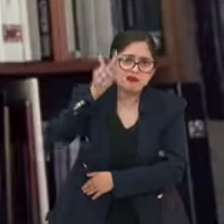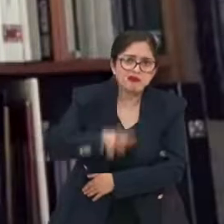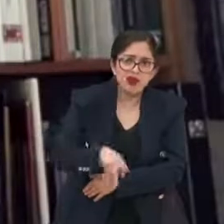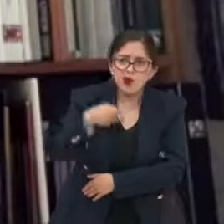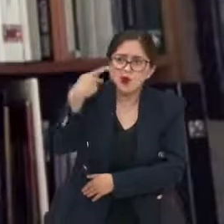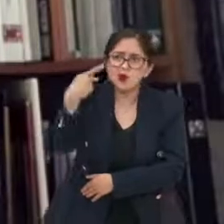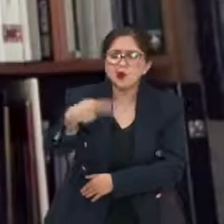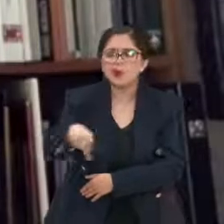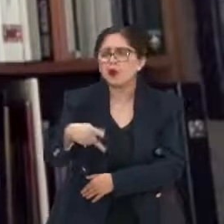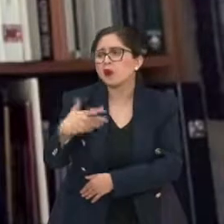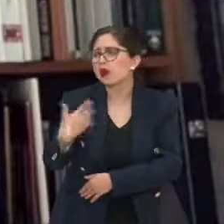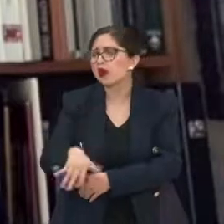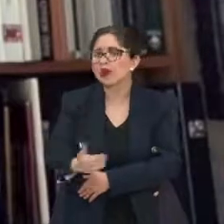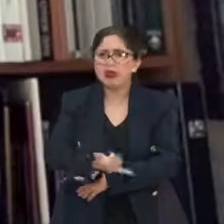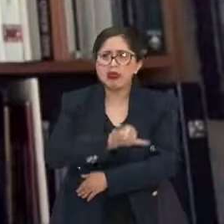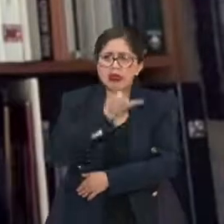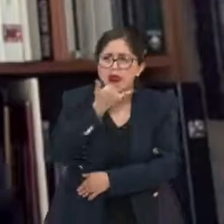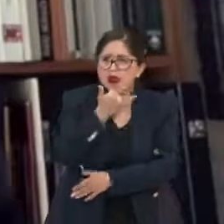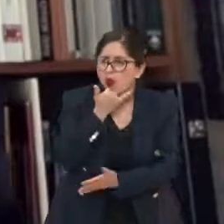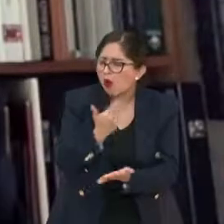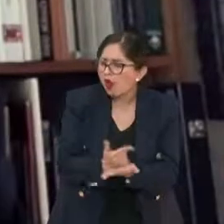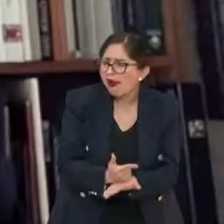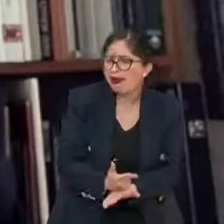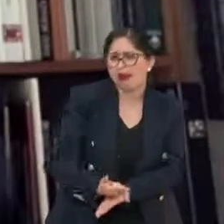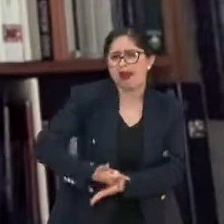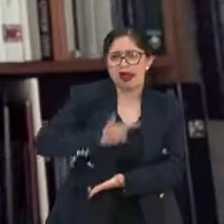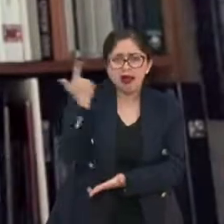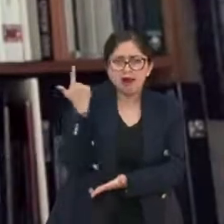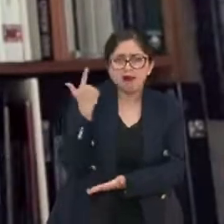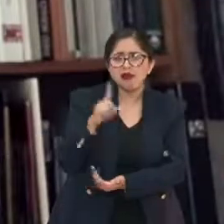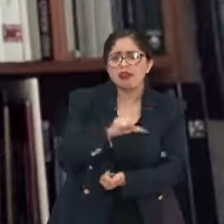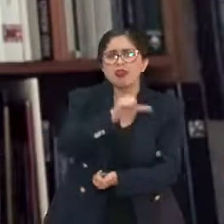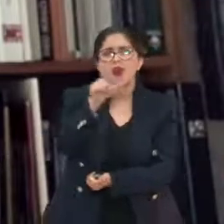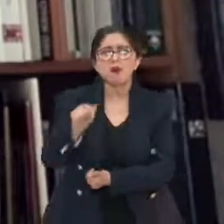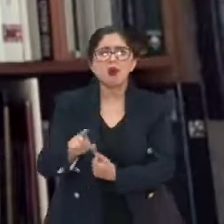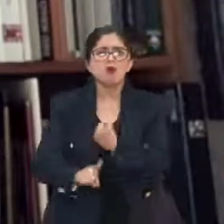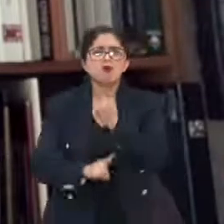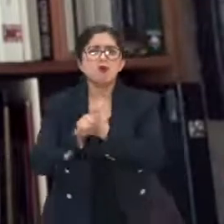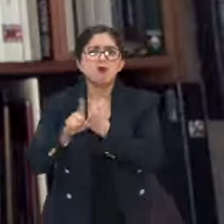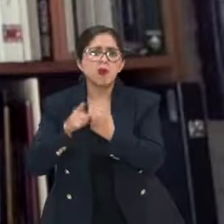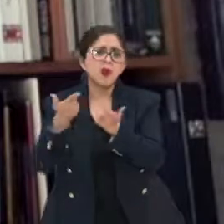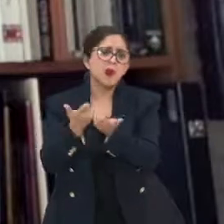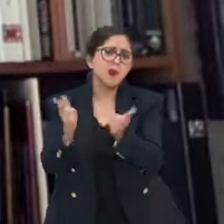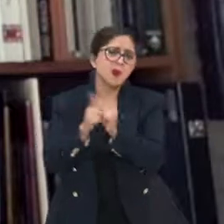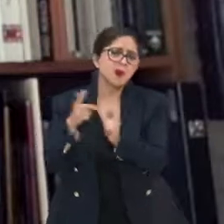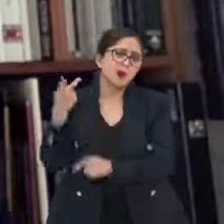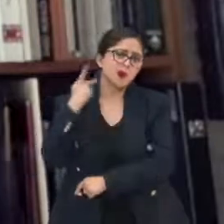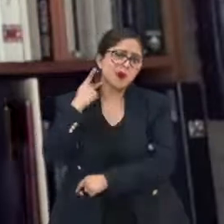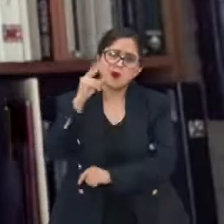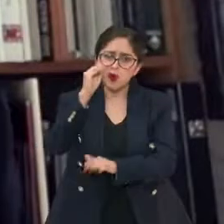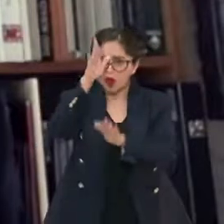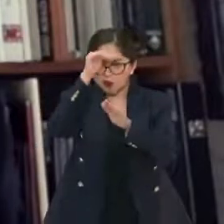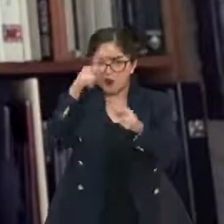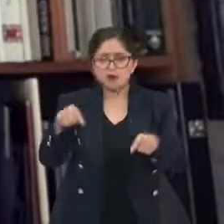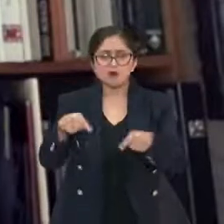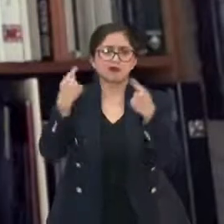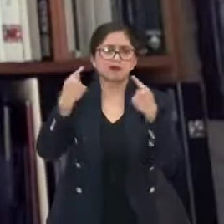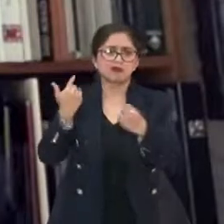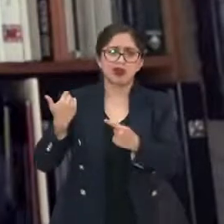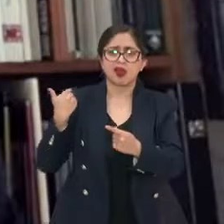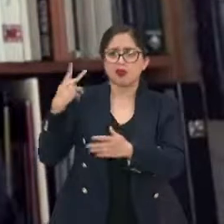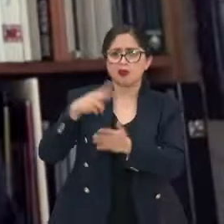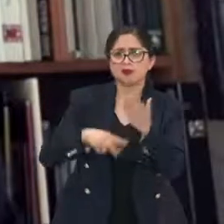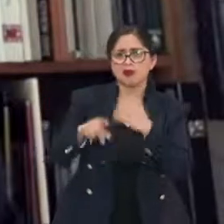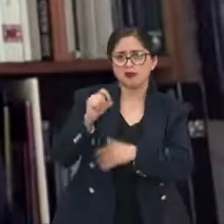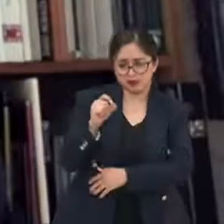then made very serious mistakes that were in the detriment